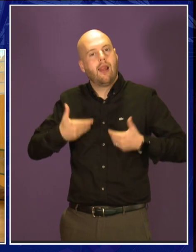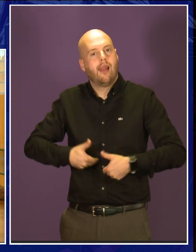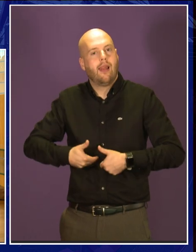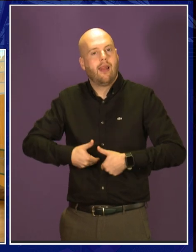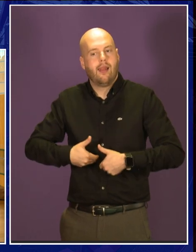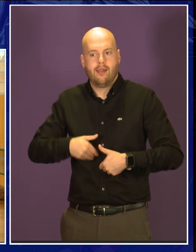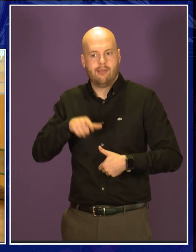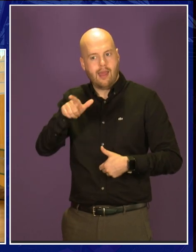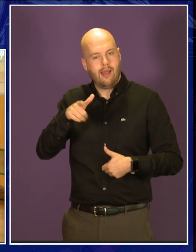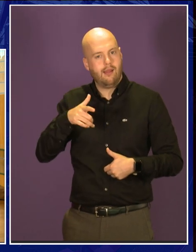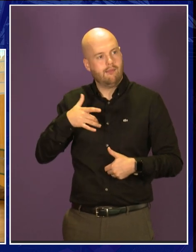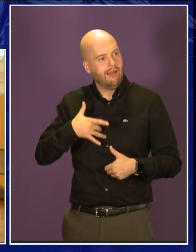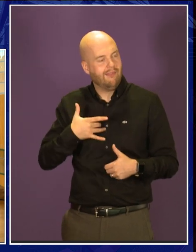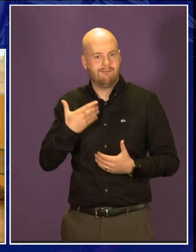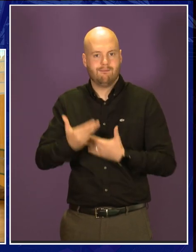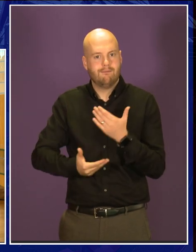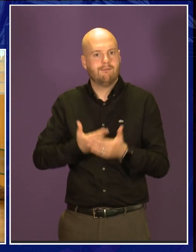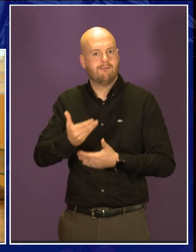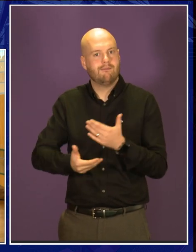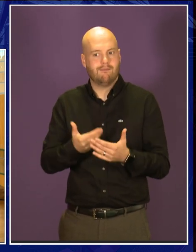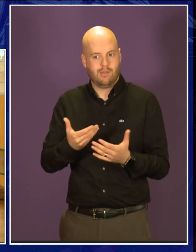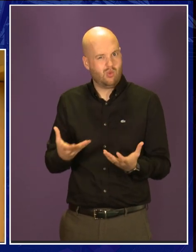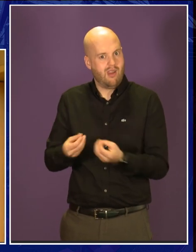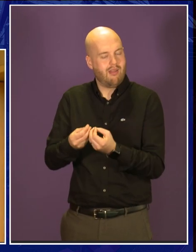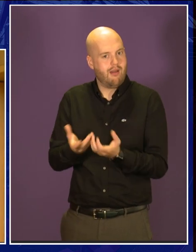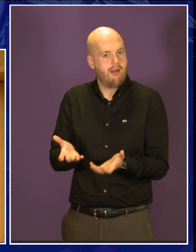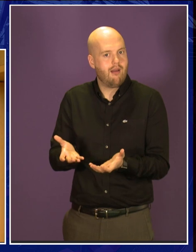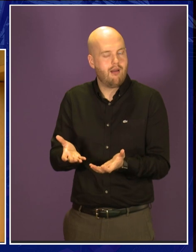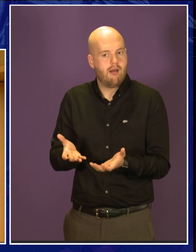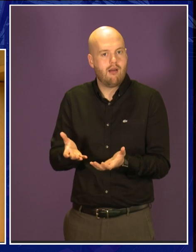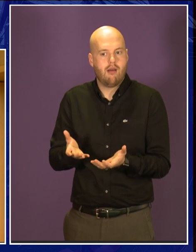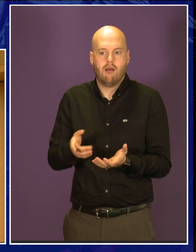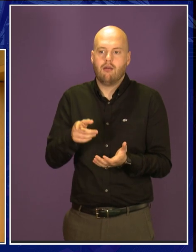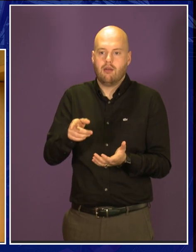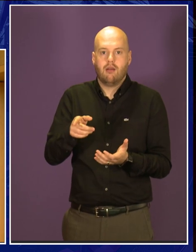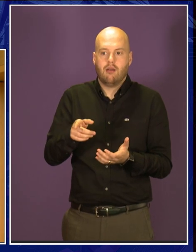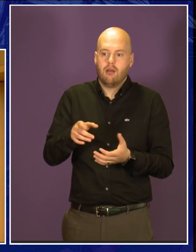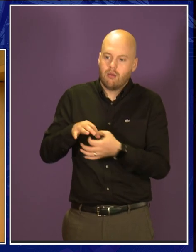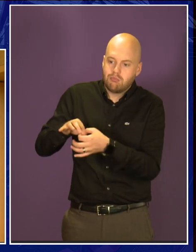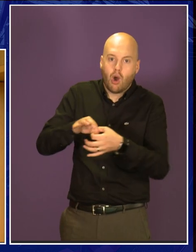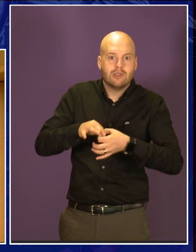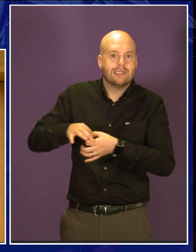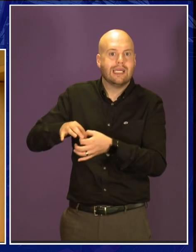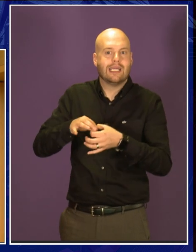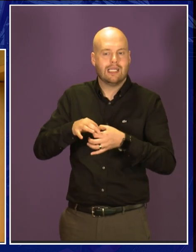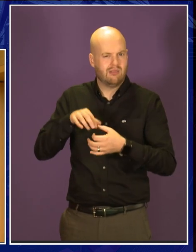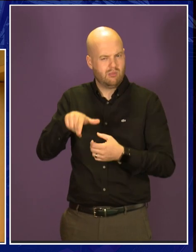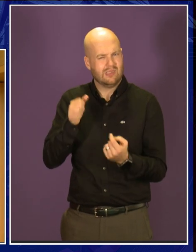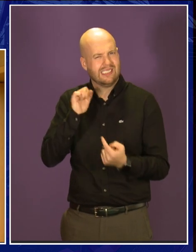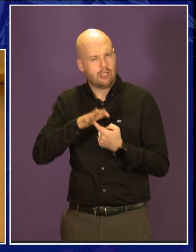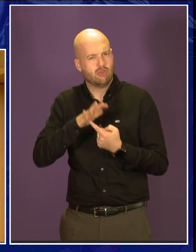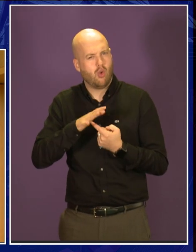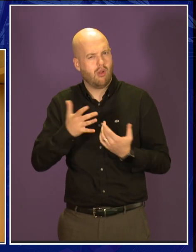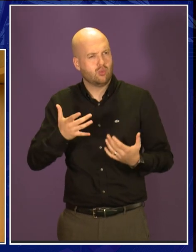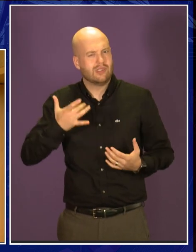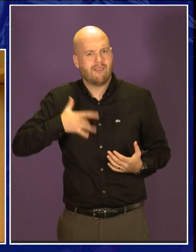it daily, constantly together. And bonding was something essential to survive